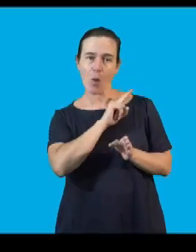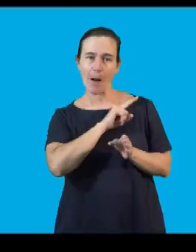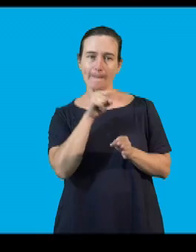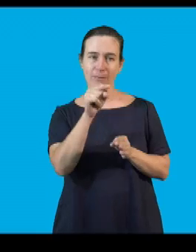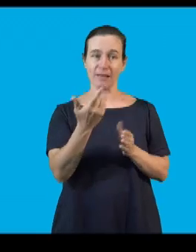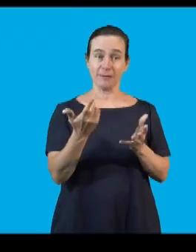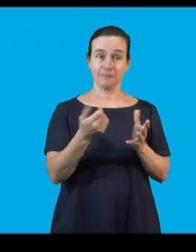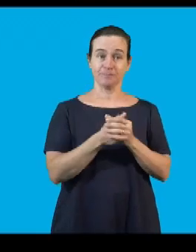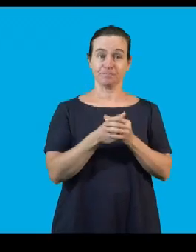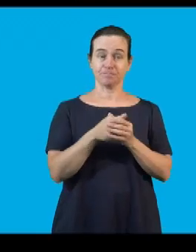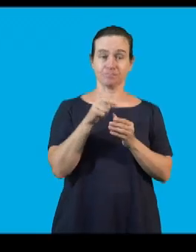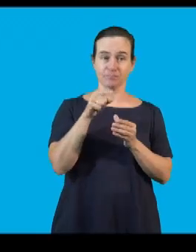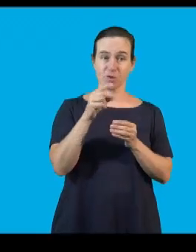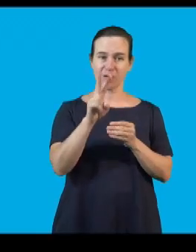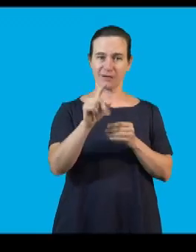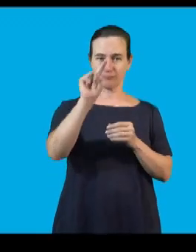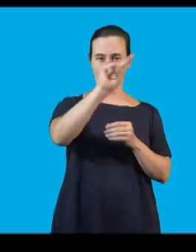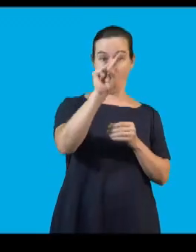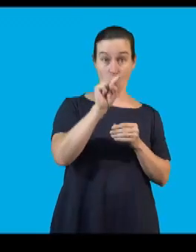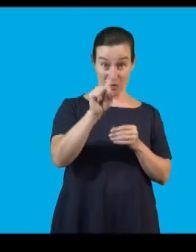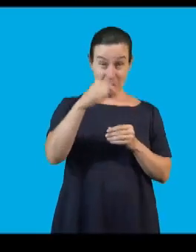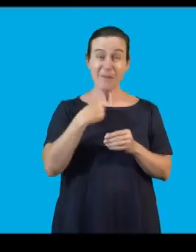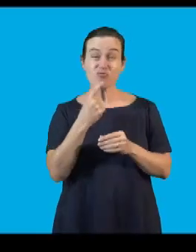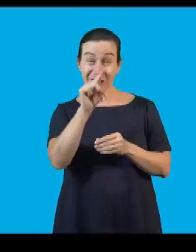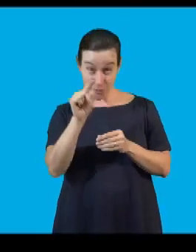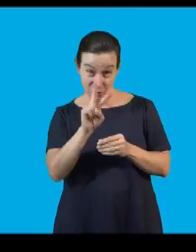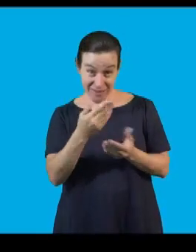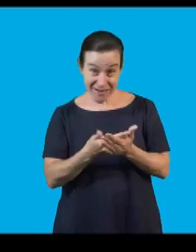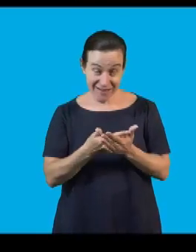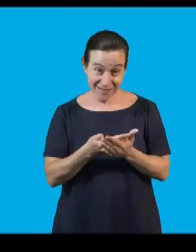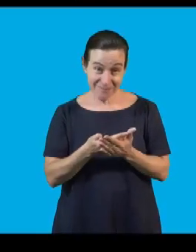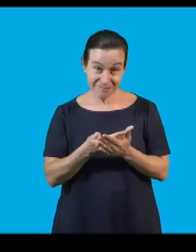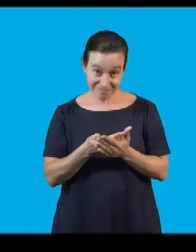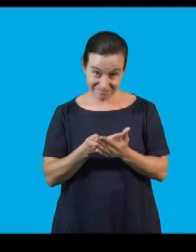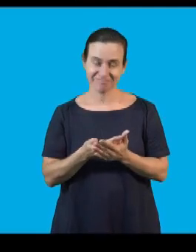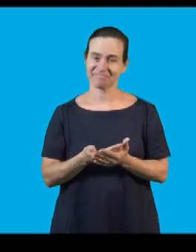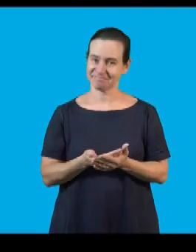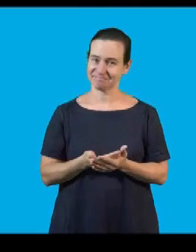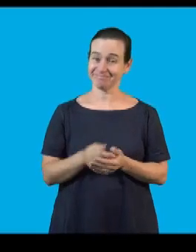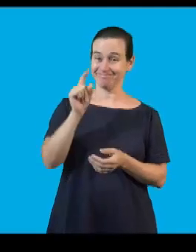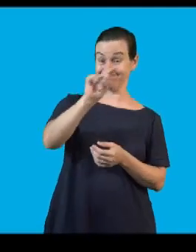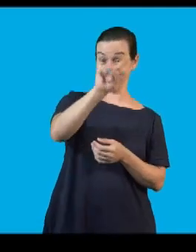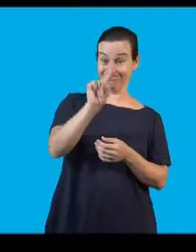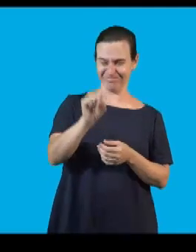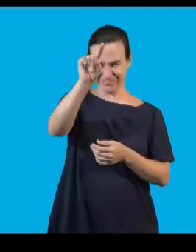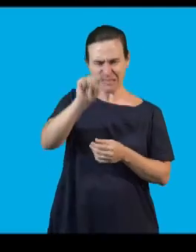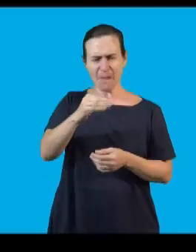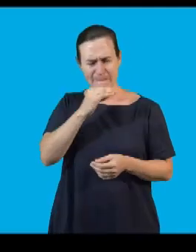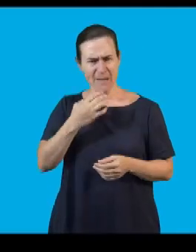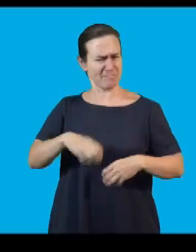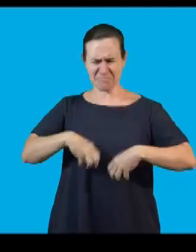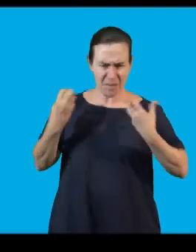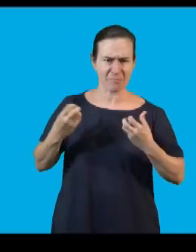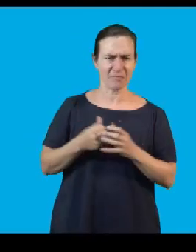of those punctuation marks there, all right? I'm going to indicate it. Can you see your question mark as well as the exclamation